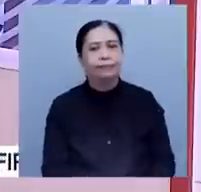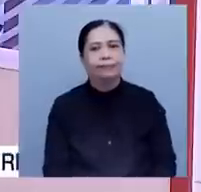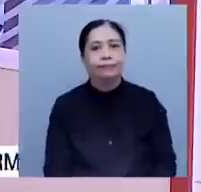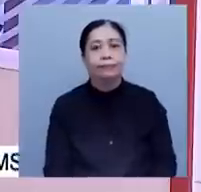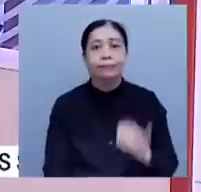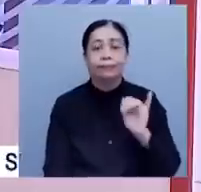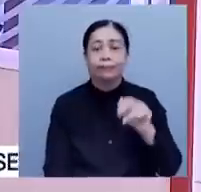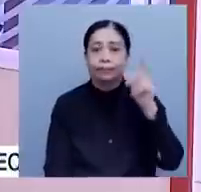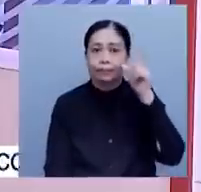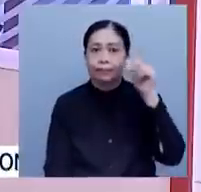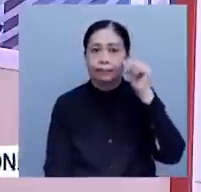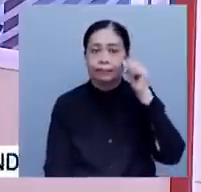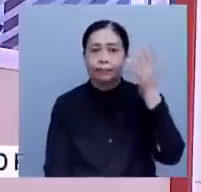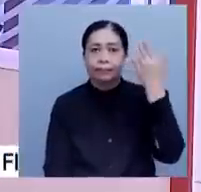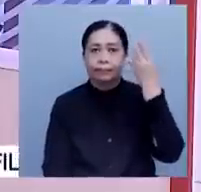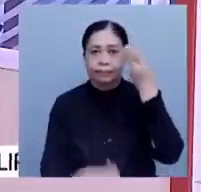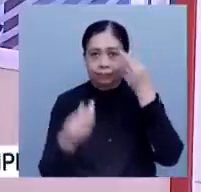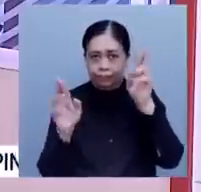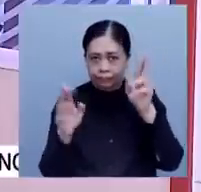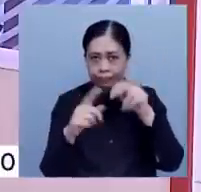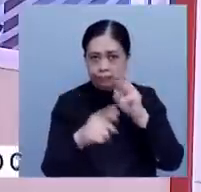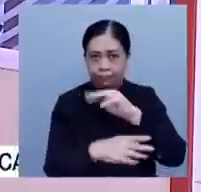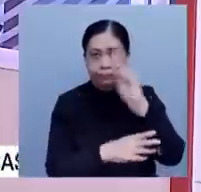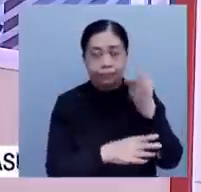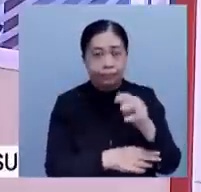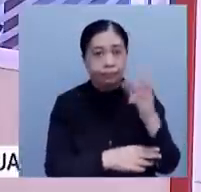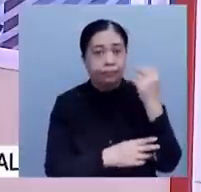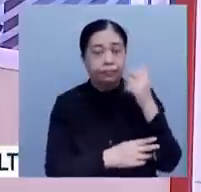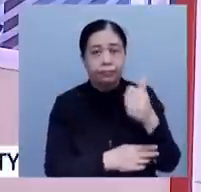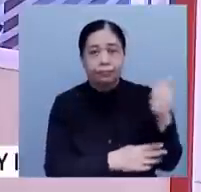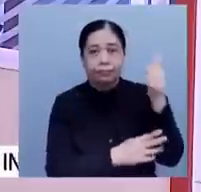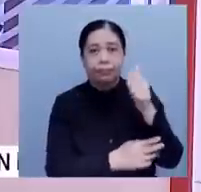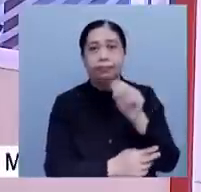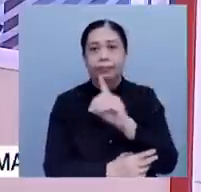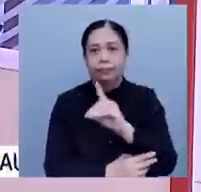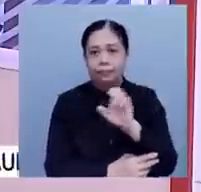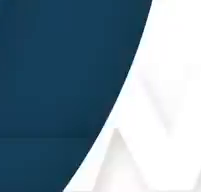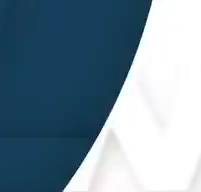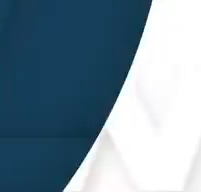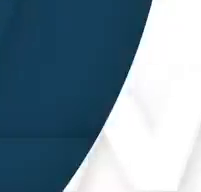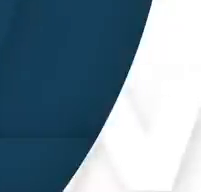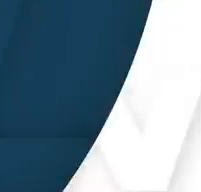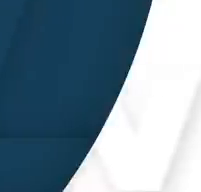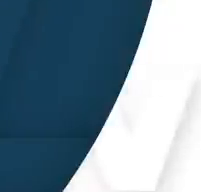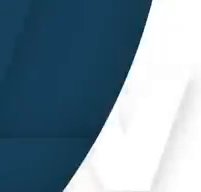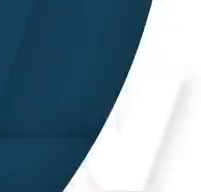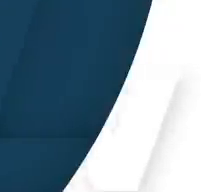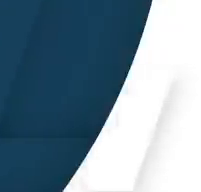Atienza, former mayor of the city of Manila, former secretary as well of the DENR.